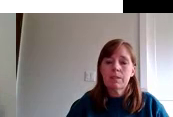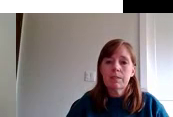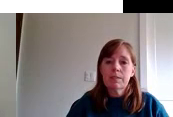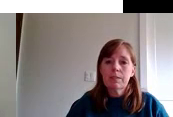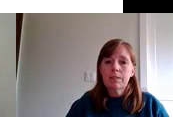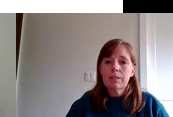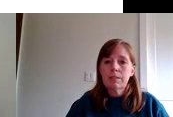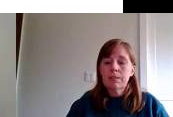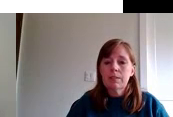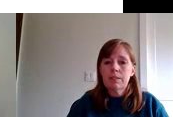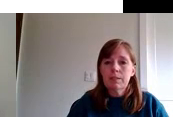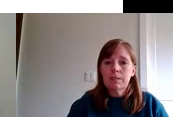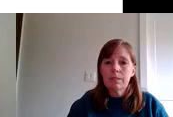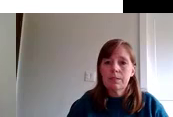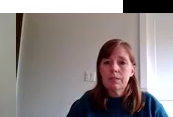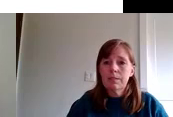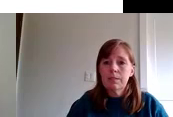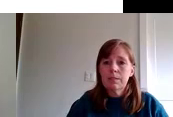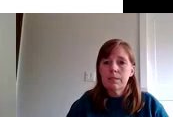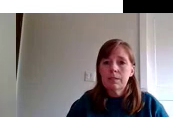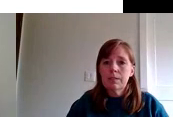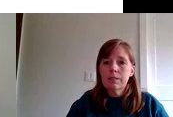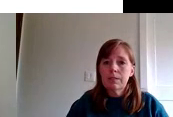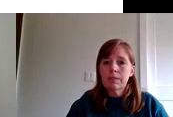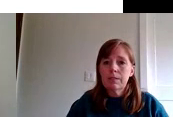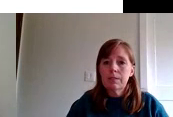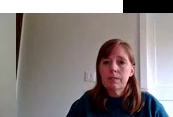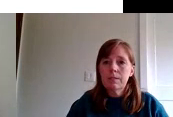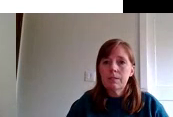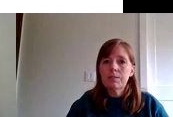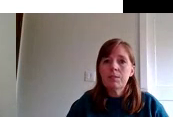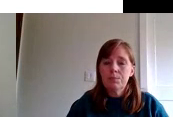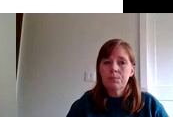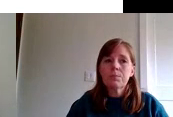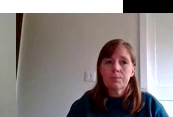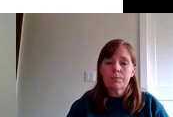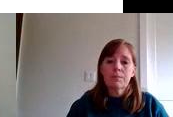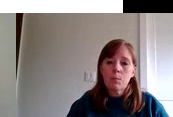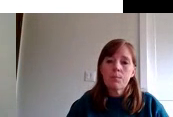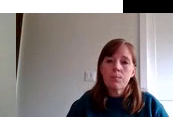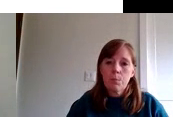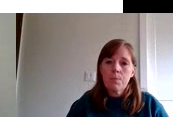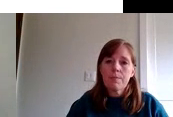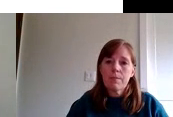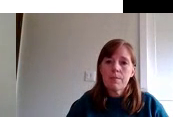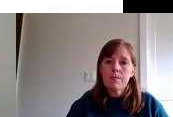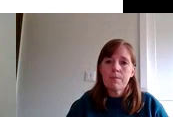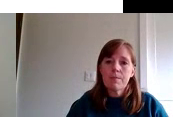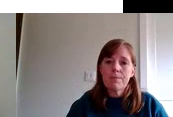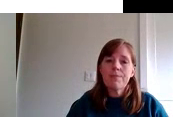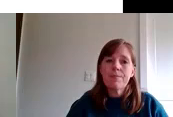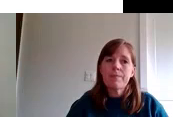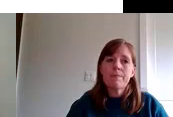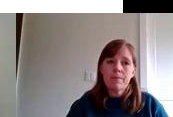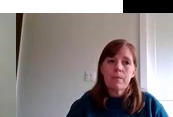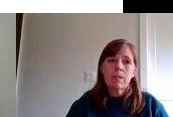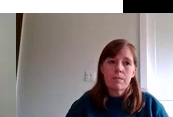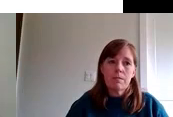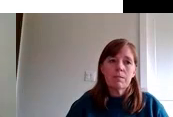even though we're still home during this time, there are so many things that we can still be working on with our